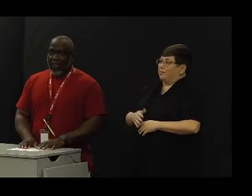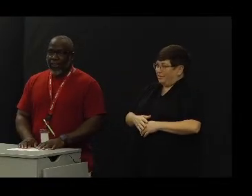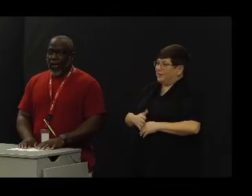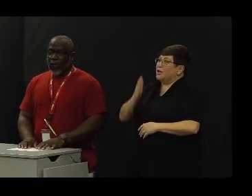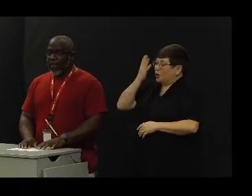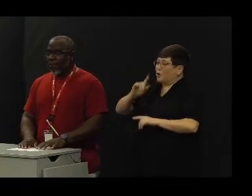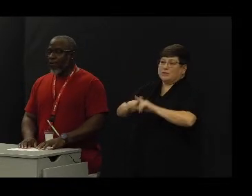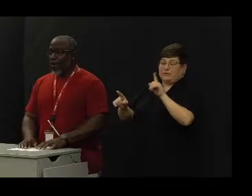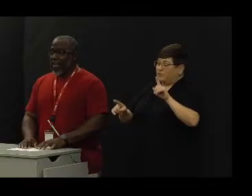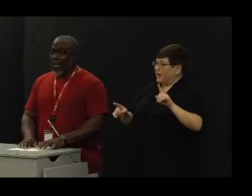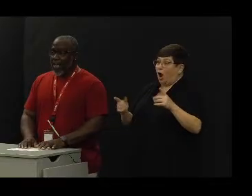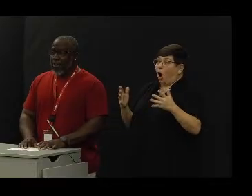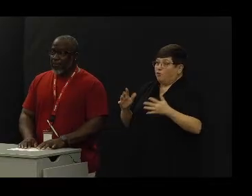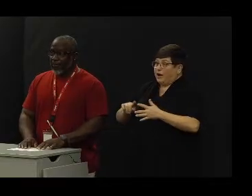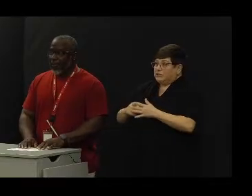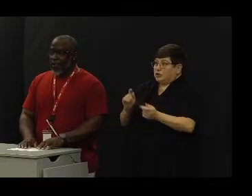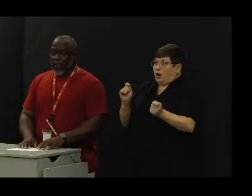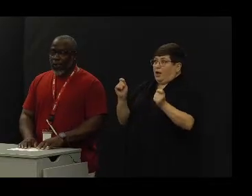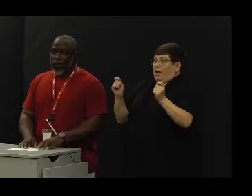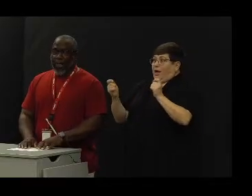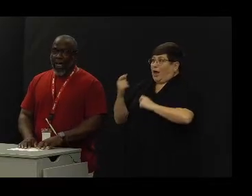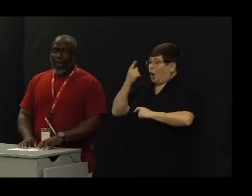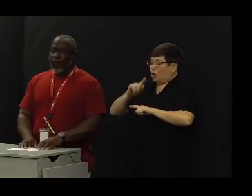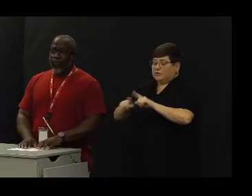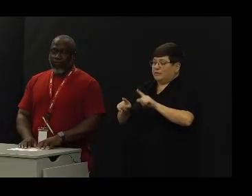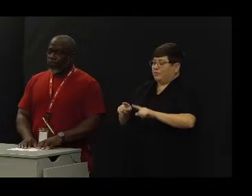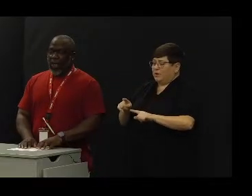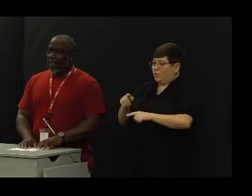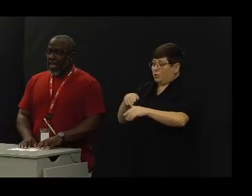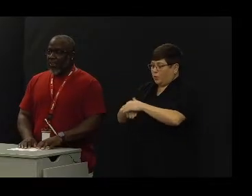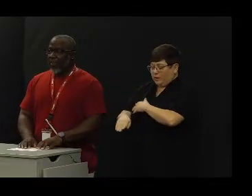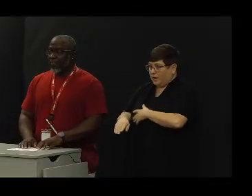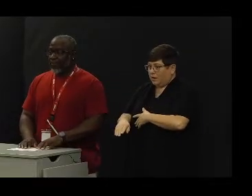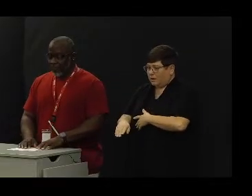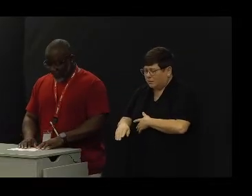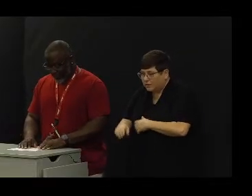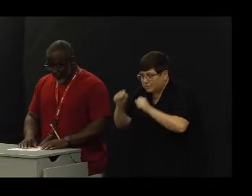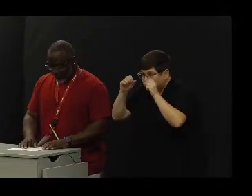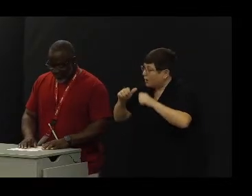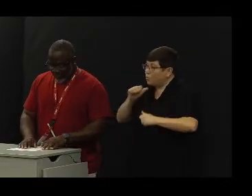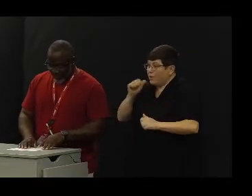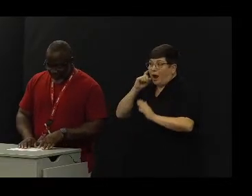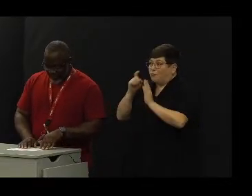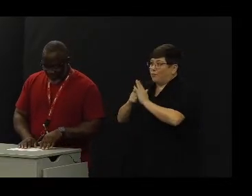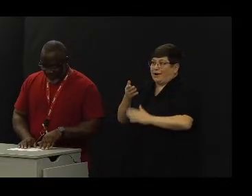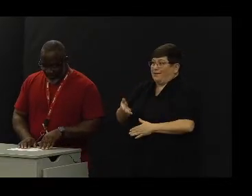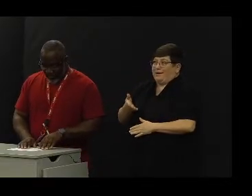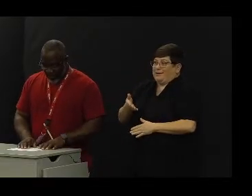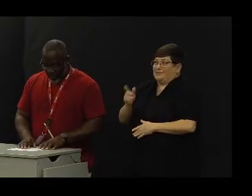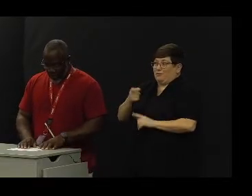It looks totally different right now. You will not recognize it.